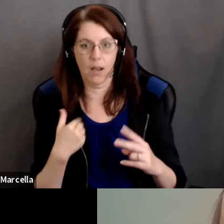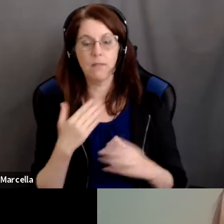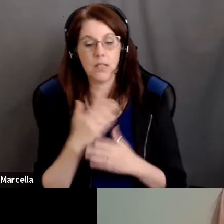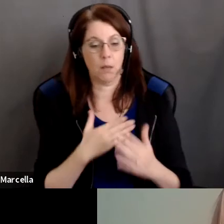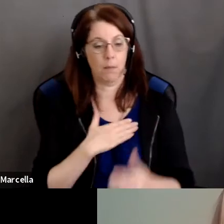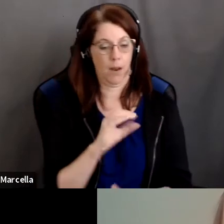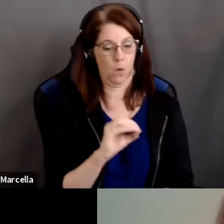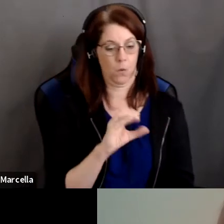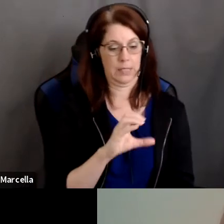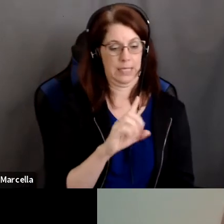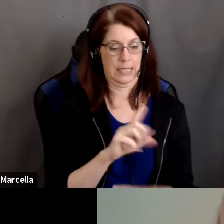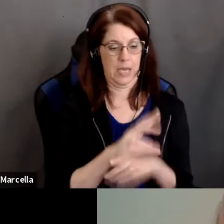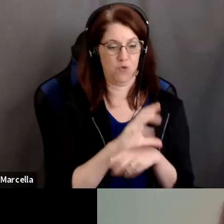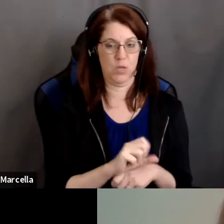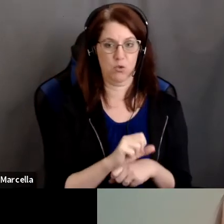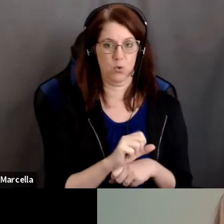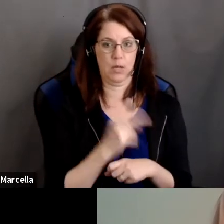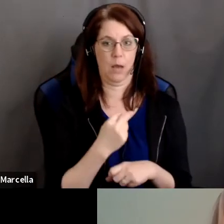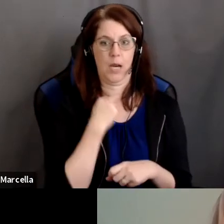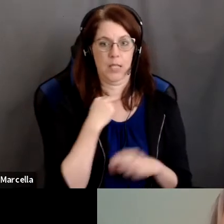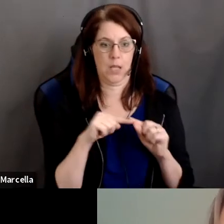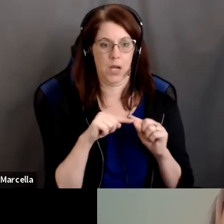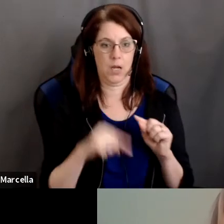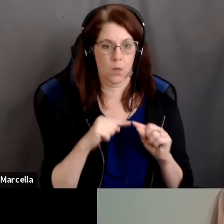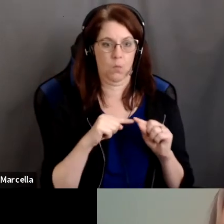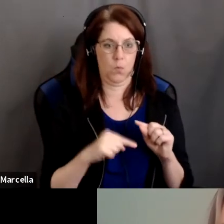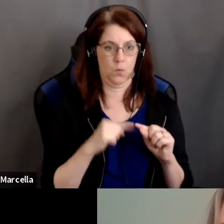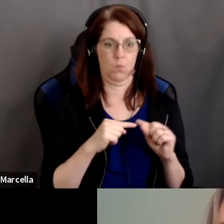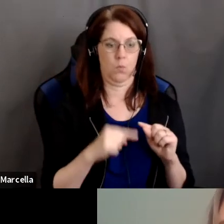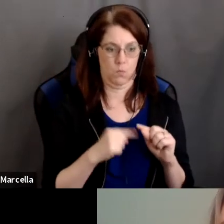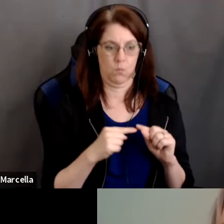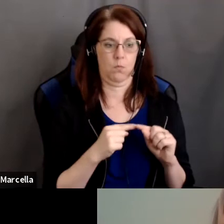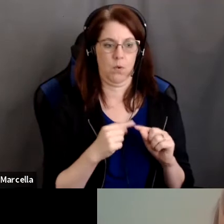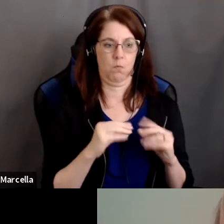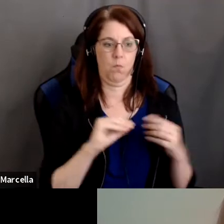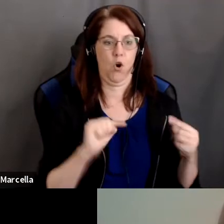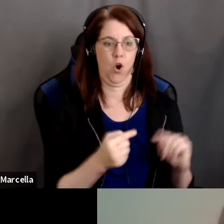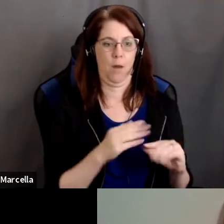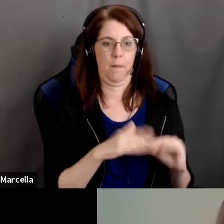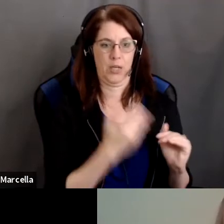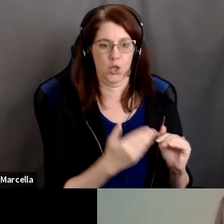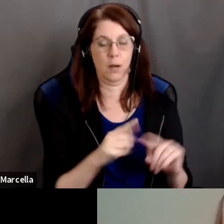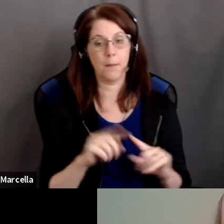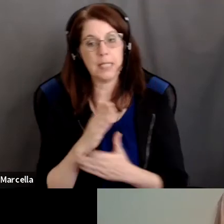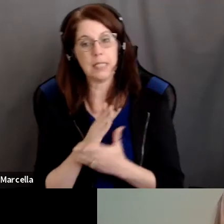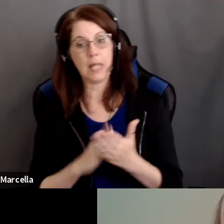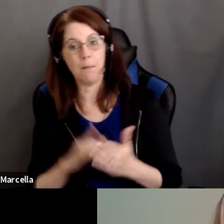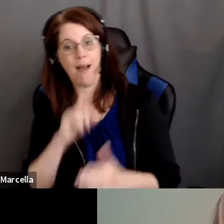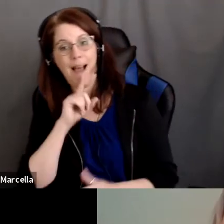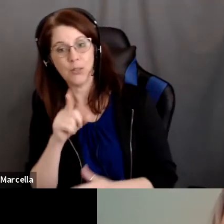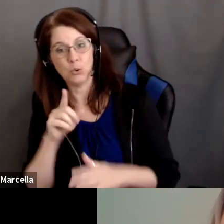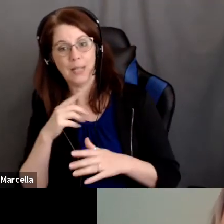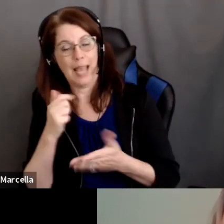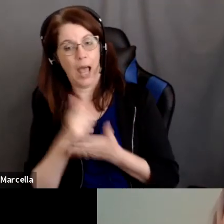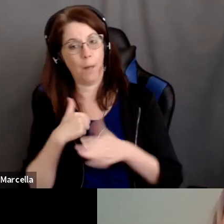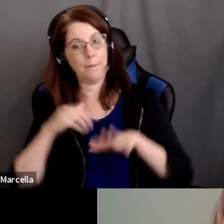OCD rituals may get me stuck in a loop and they may do more harm than good. But I know that there are some that actually calm